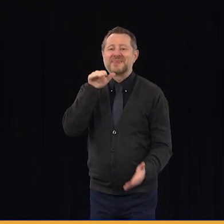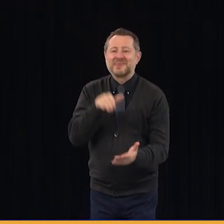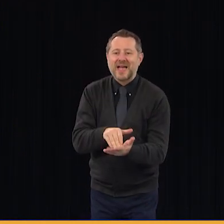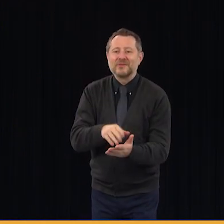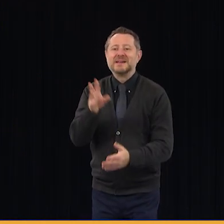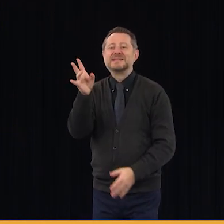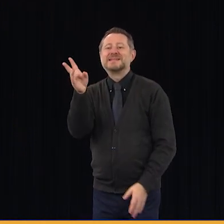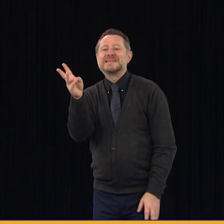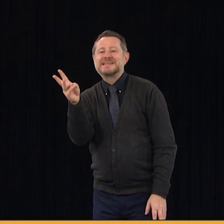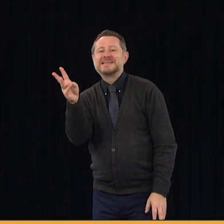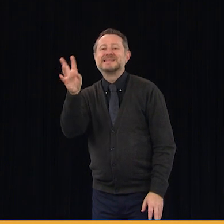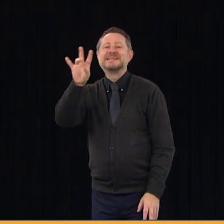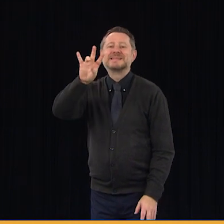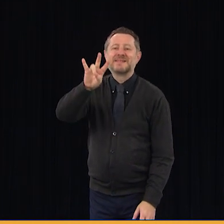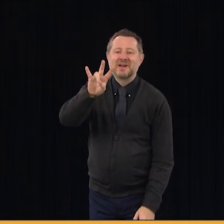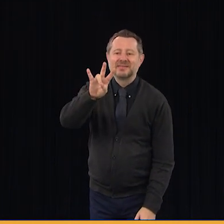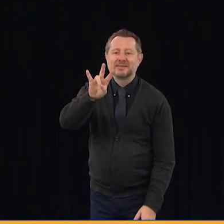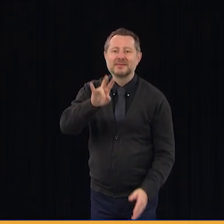crisis.